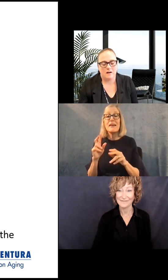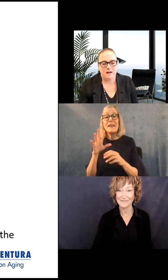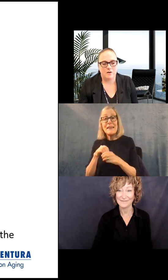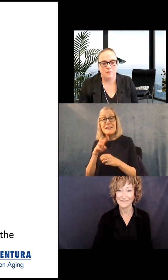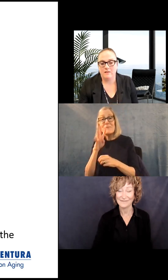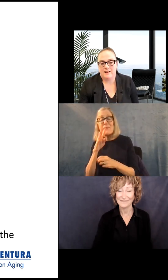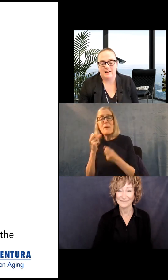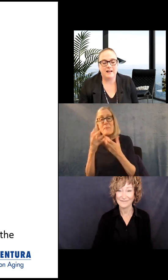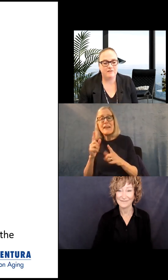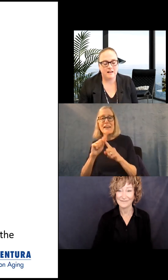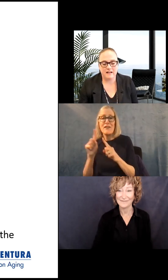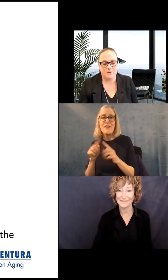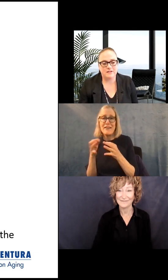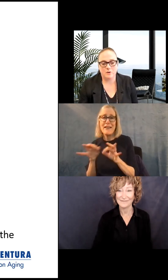to,